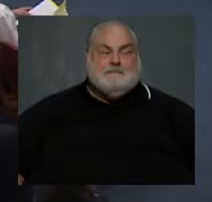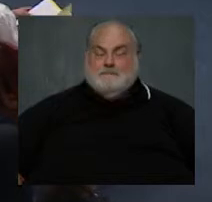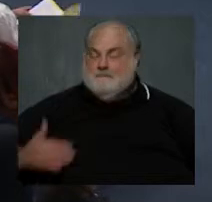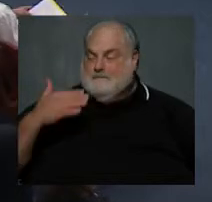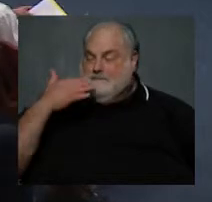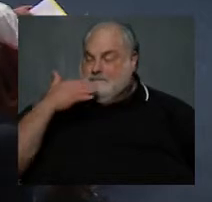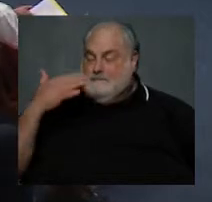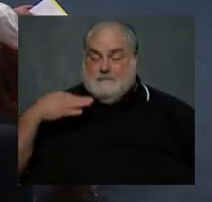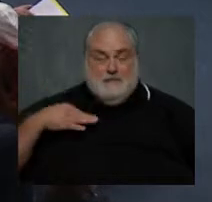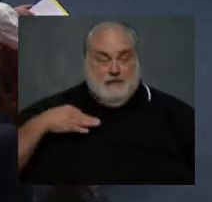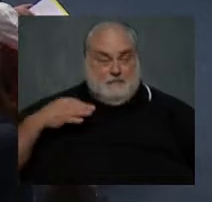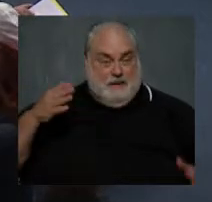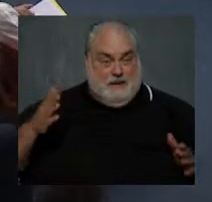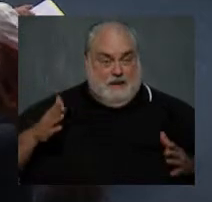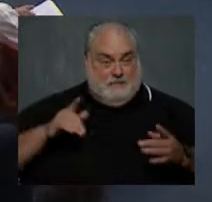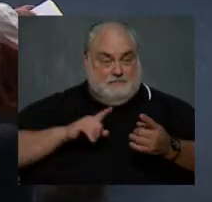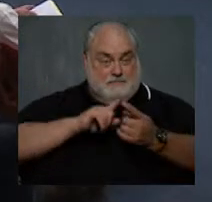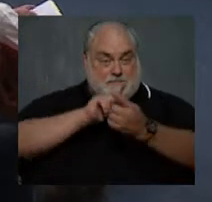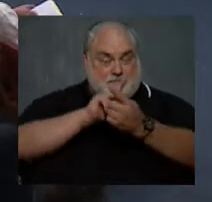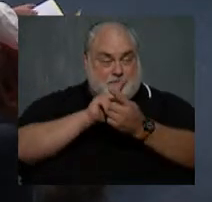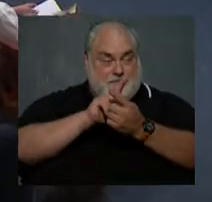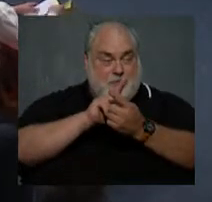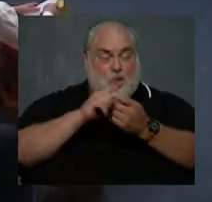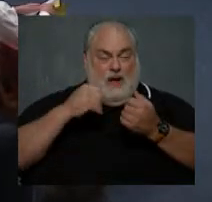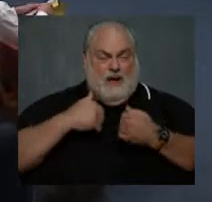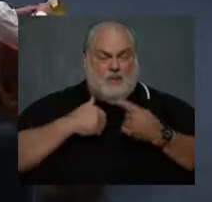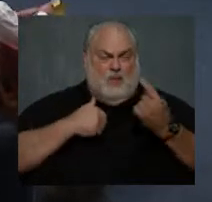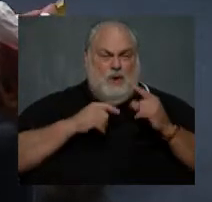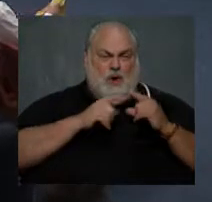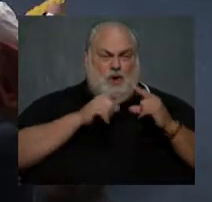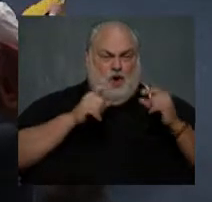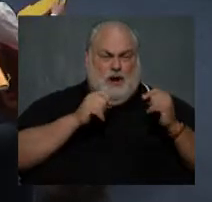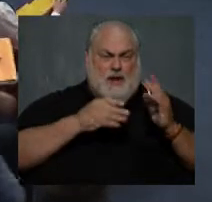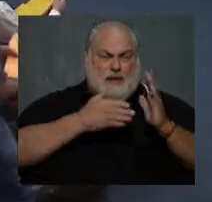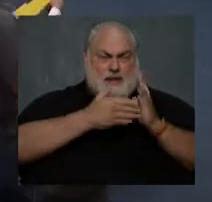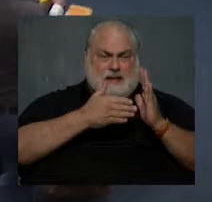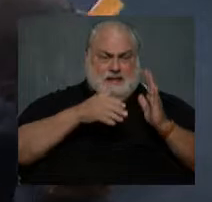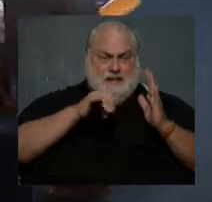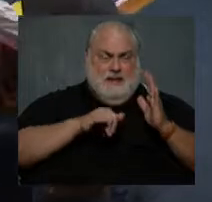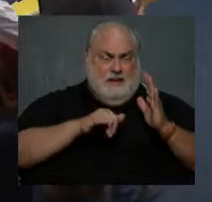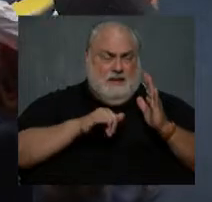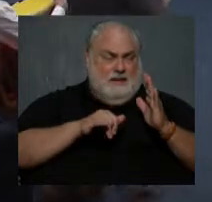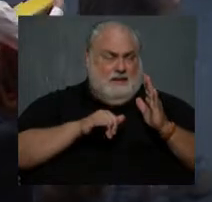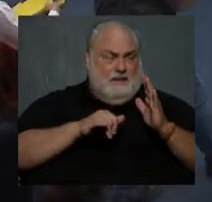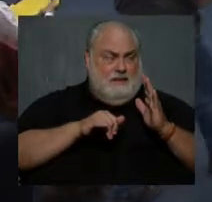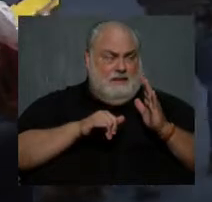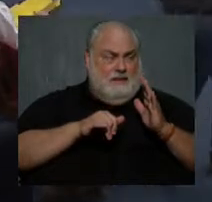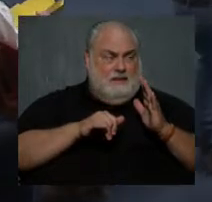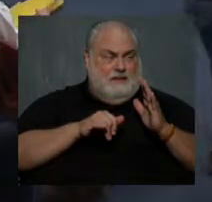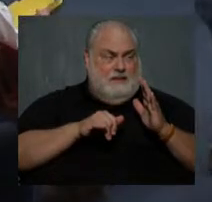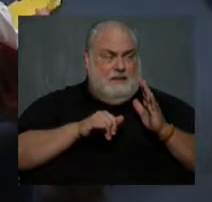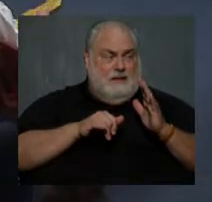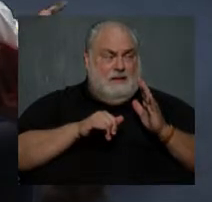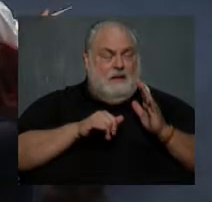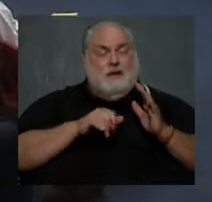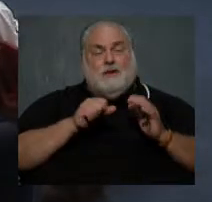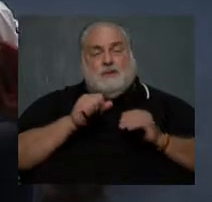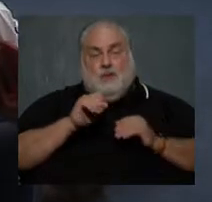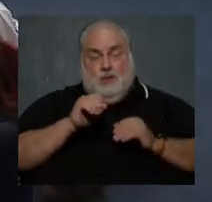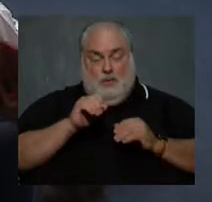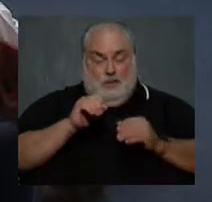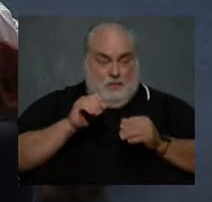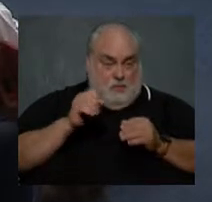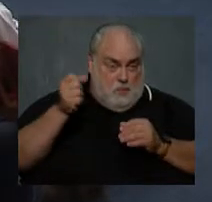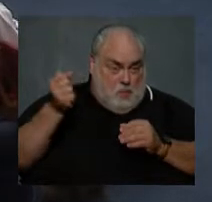Thank you. Would the applicant like to approach the podium? We just have one card in opposition to this, is for the applicant to know.